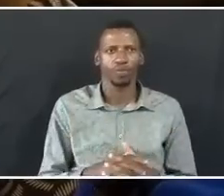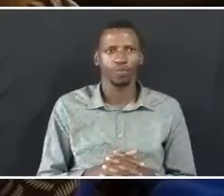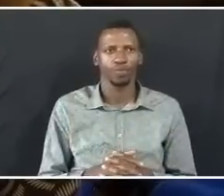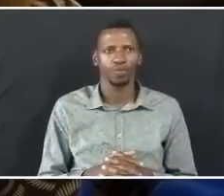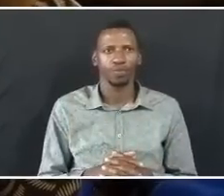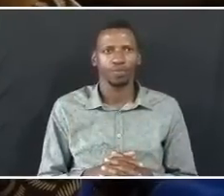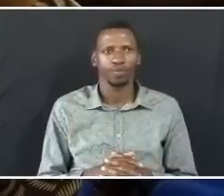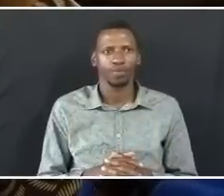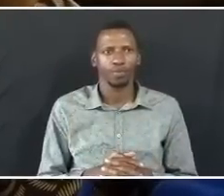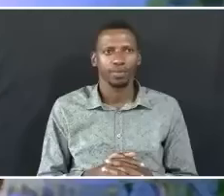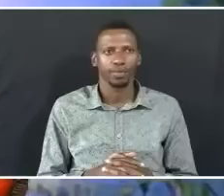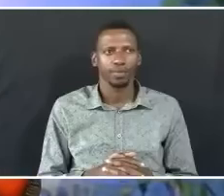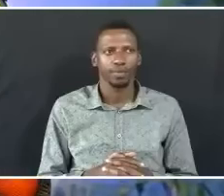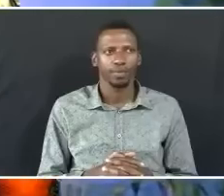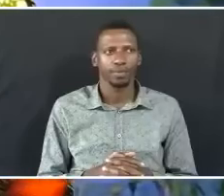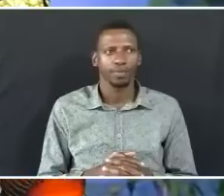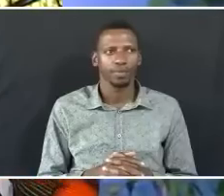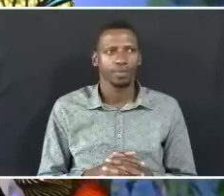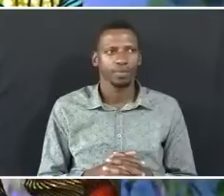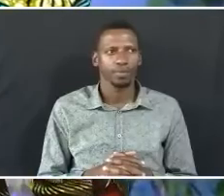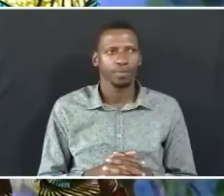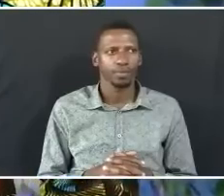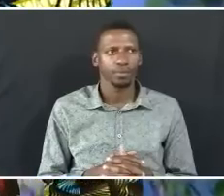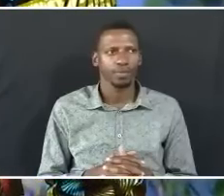Comes naturally.